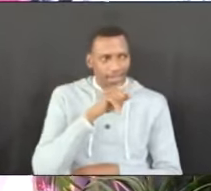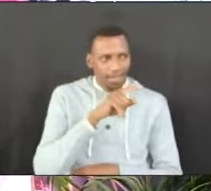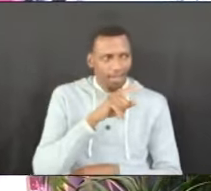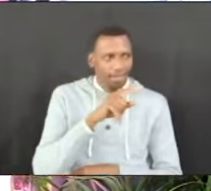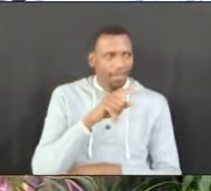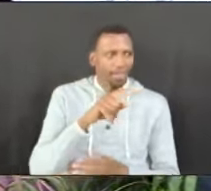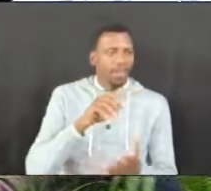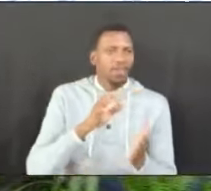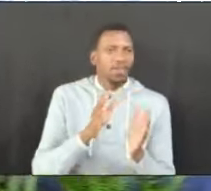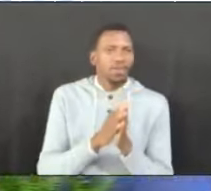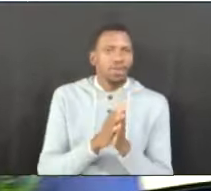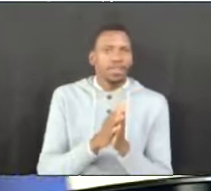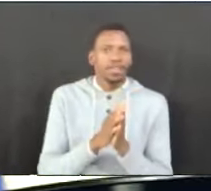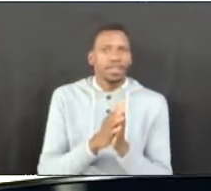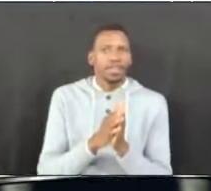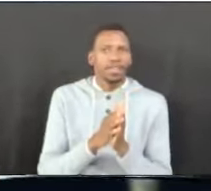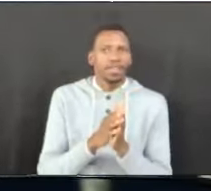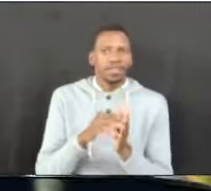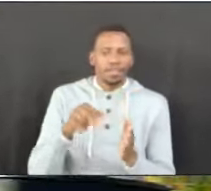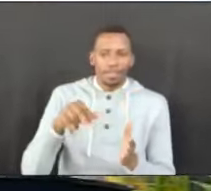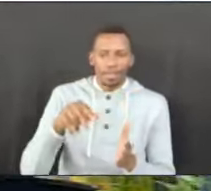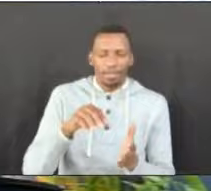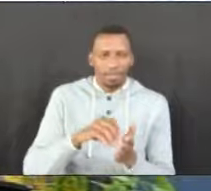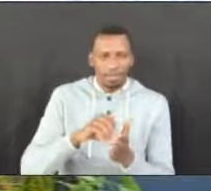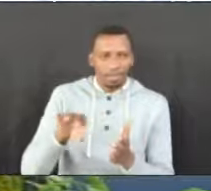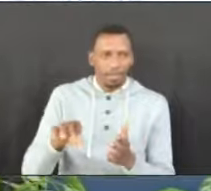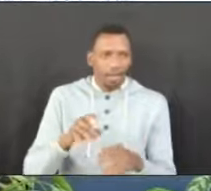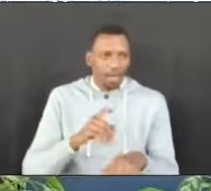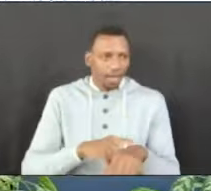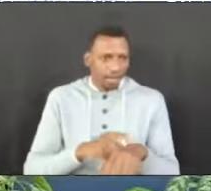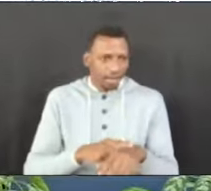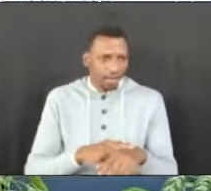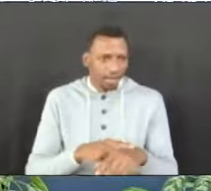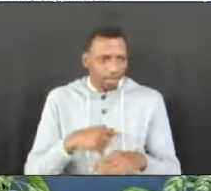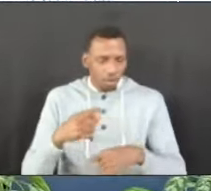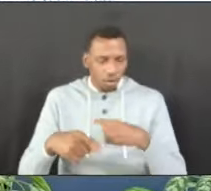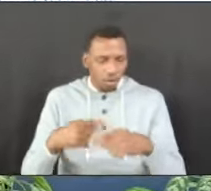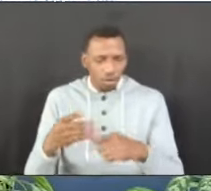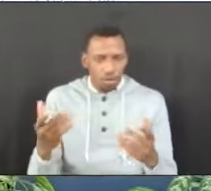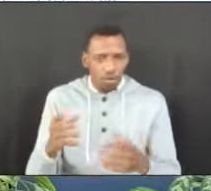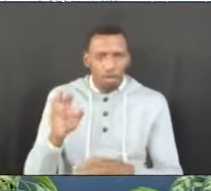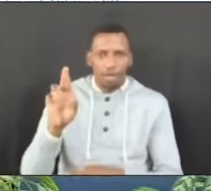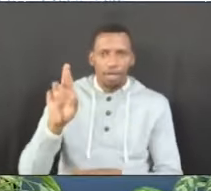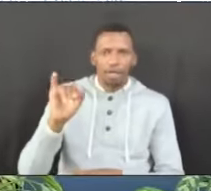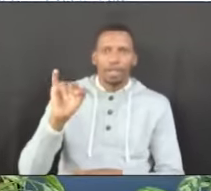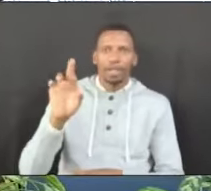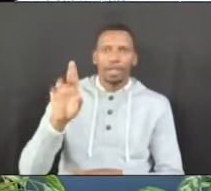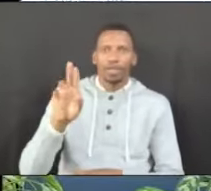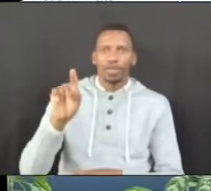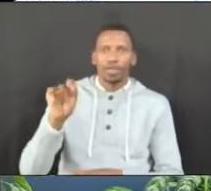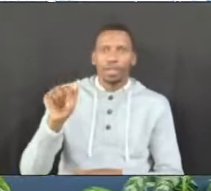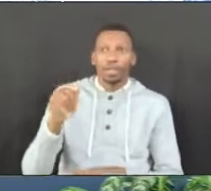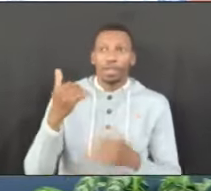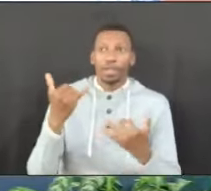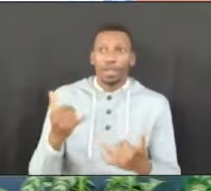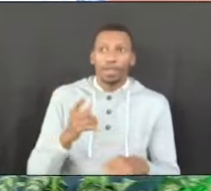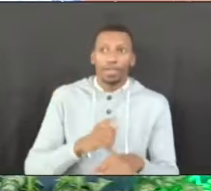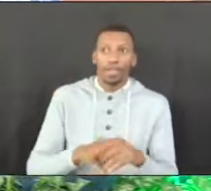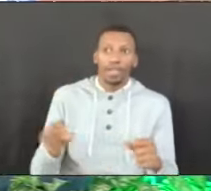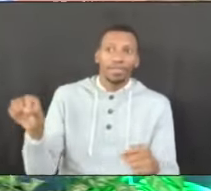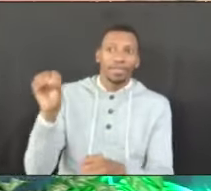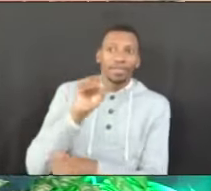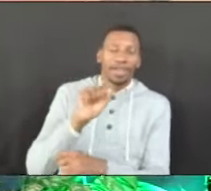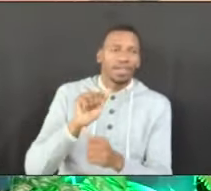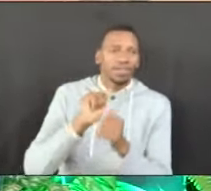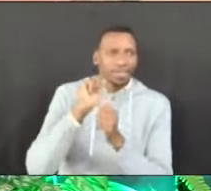As I proceeded, I used to live with Lame Kwafula. As I proceeded to Rerota, nowadays when I drive, it is far.